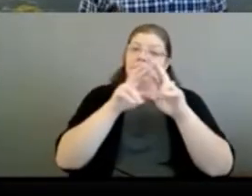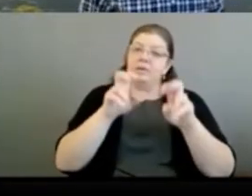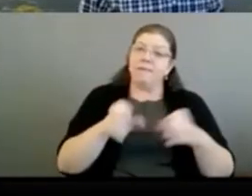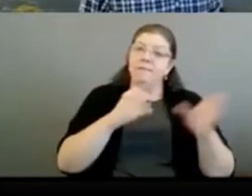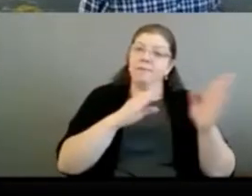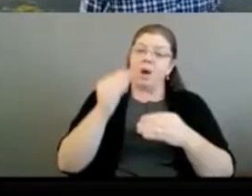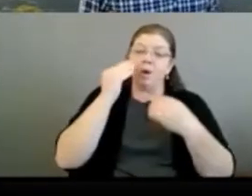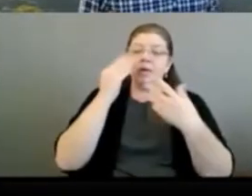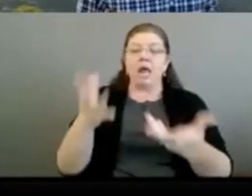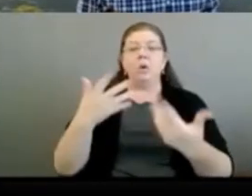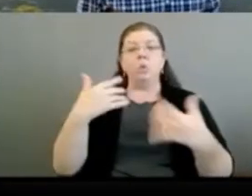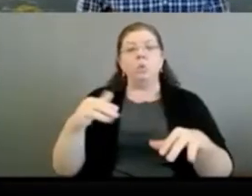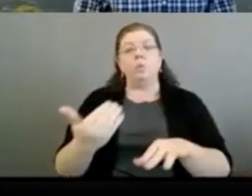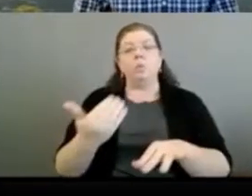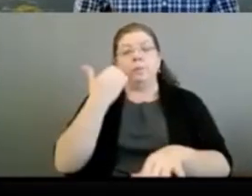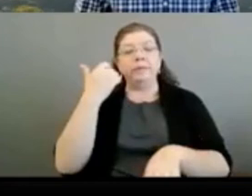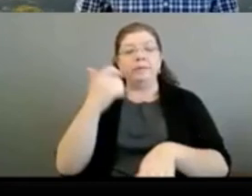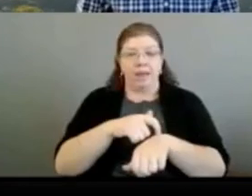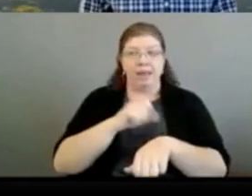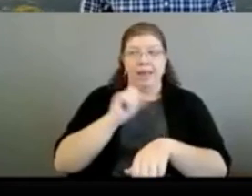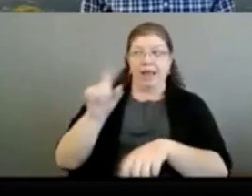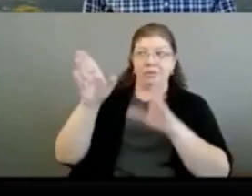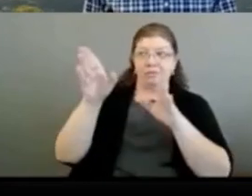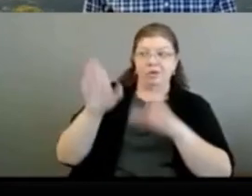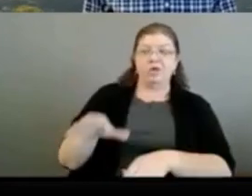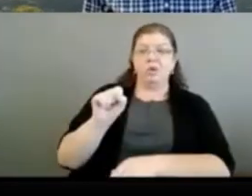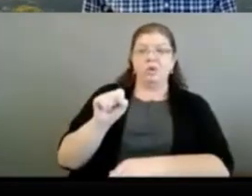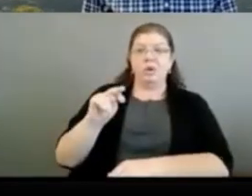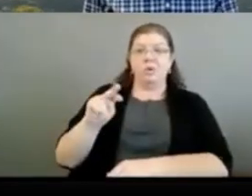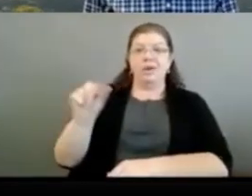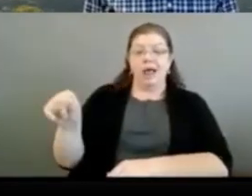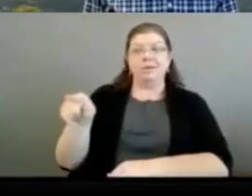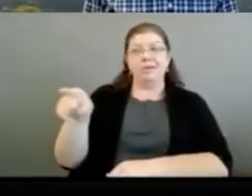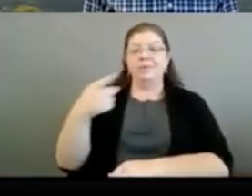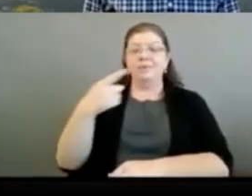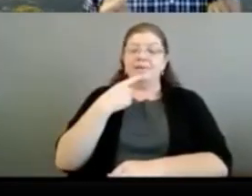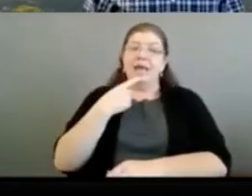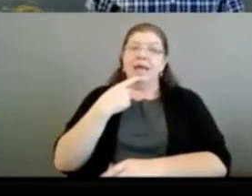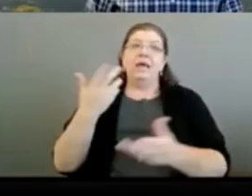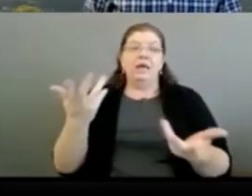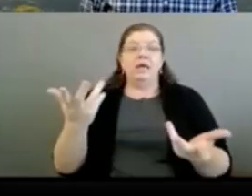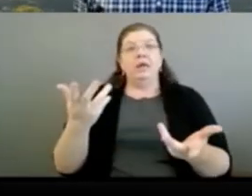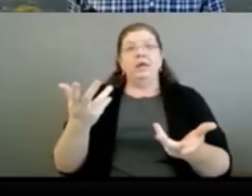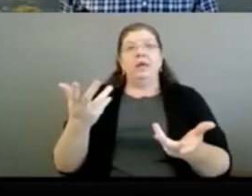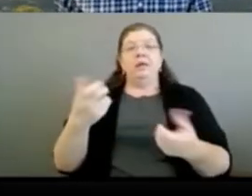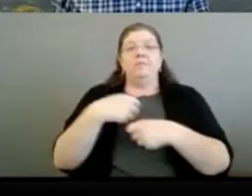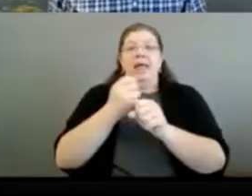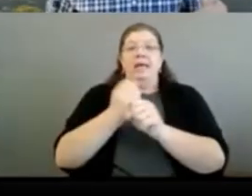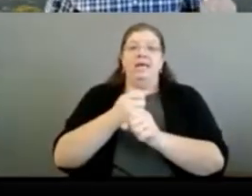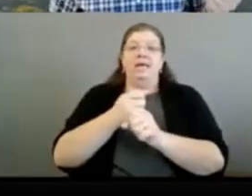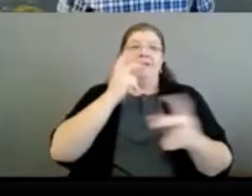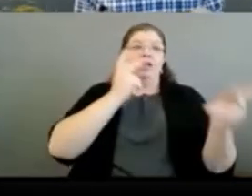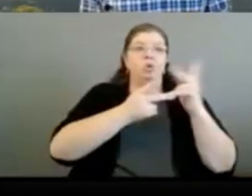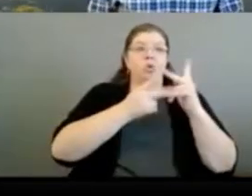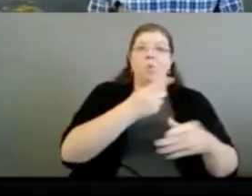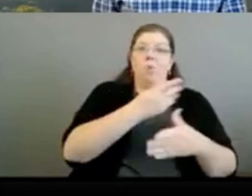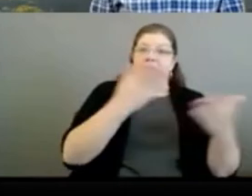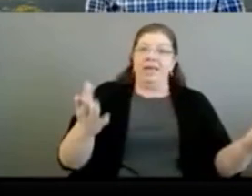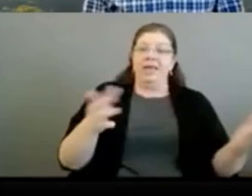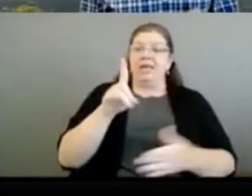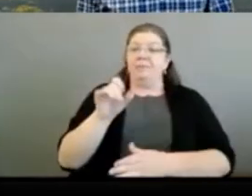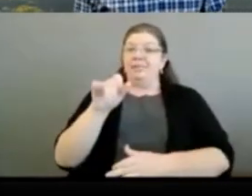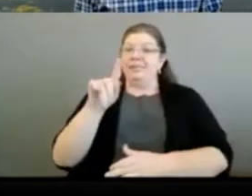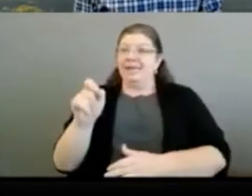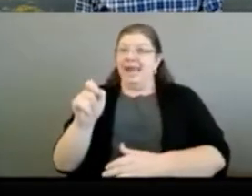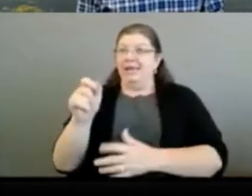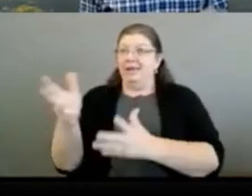lot of time. If you ask someone who's done a social network analysis before, they might say, creating the visualization was one thing, but just getting the data into the